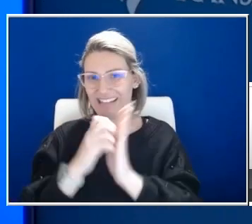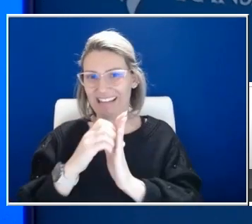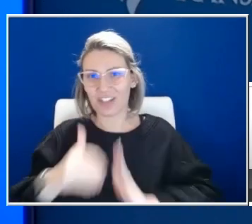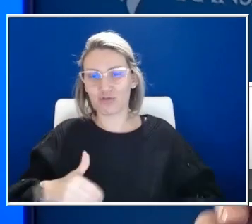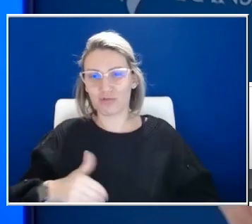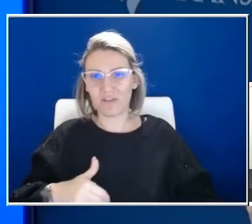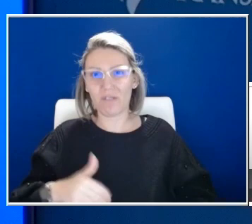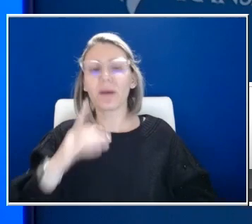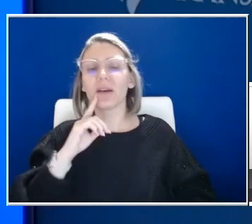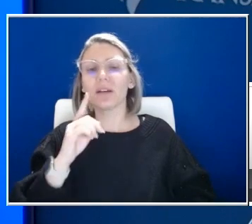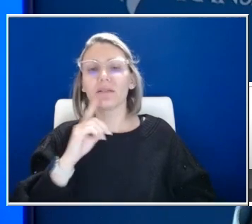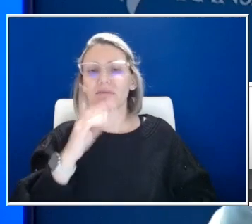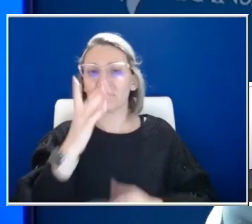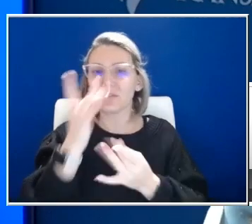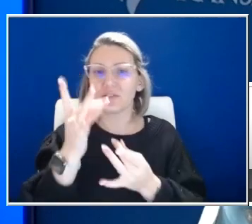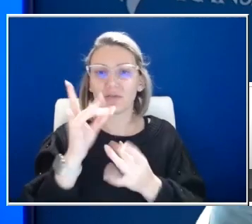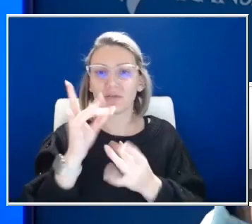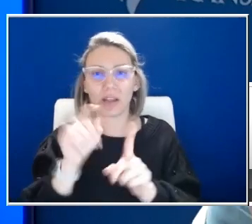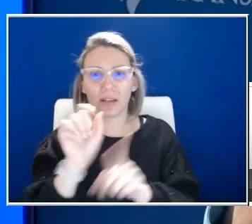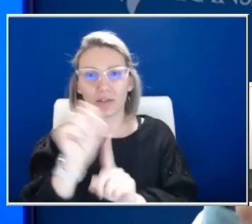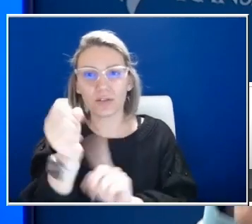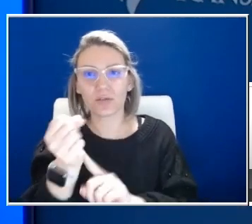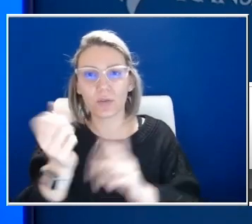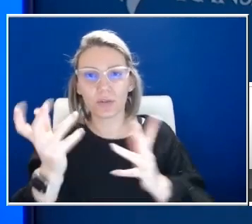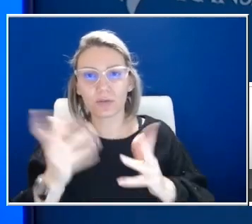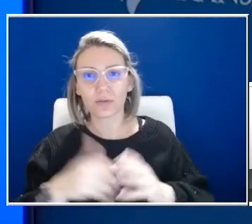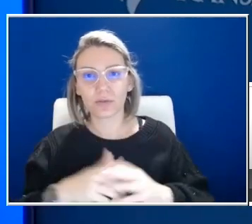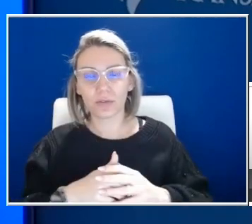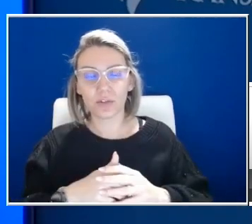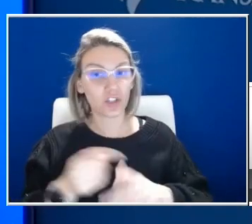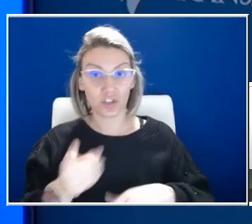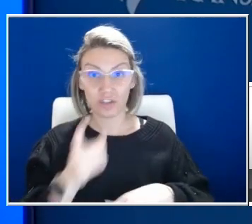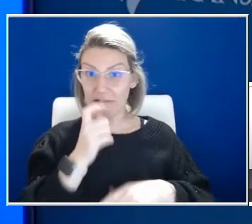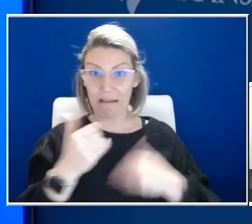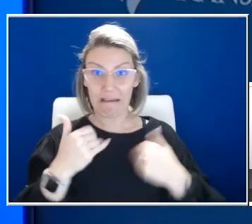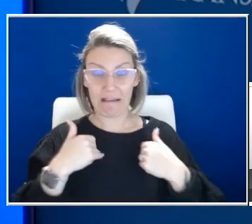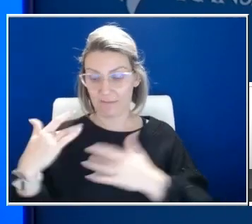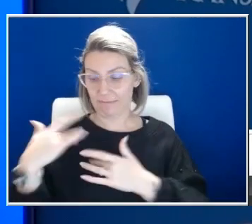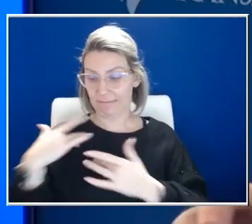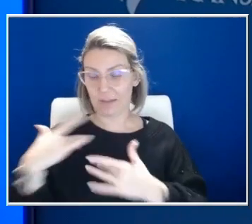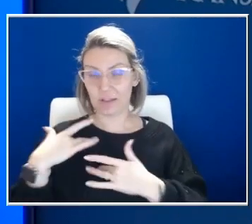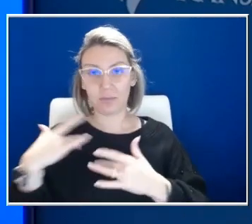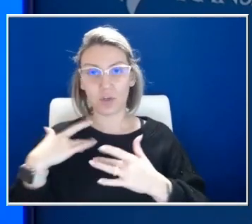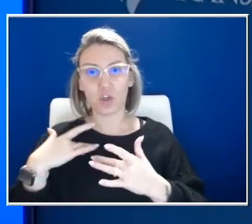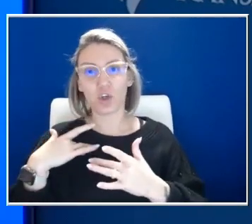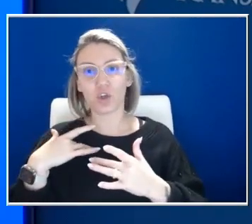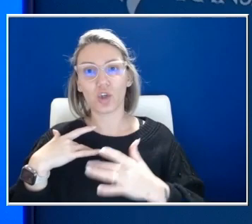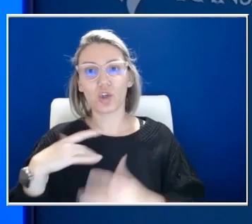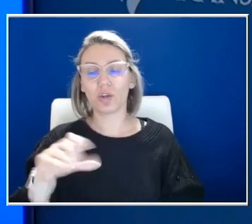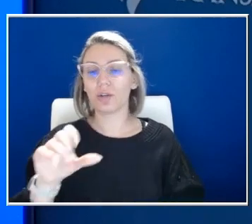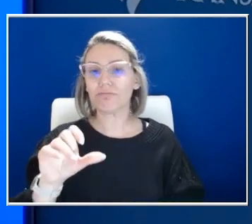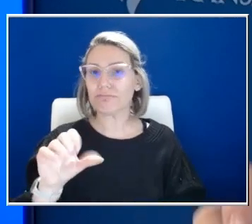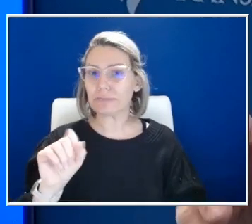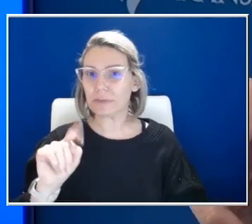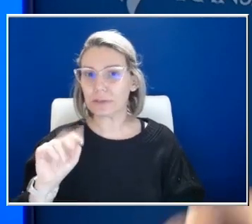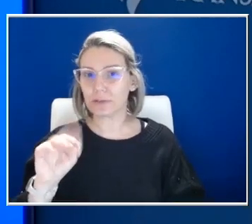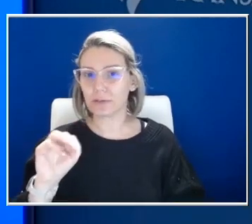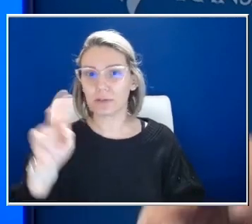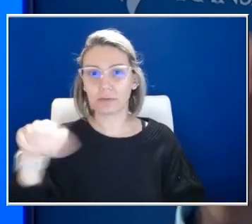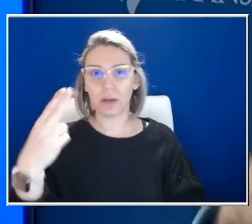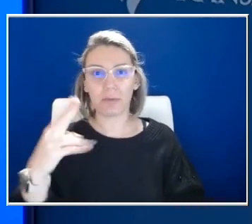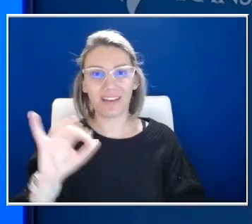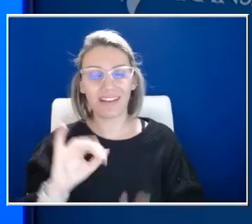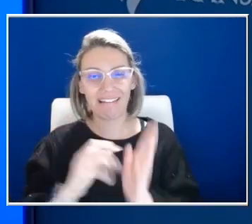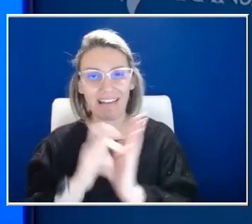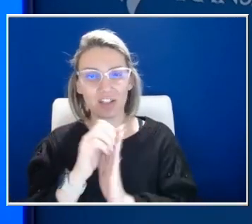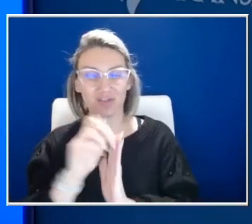her situation is that she didn't have the typical stomach cancer. She had a rare type of stomach cancer. It's actually a cancer